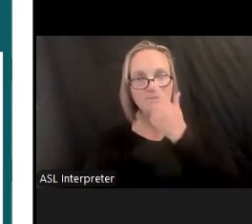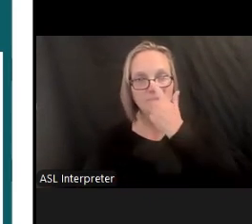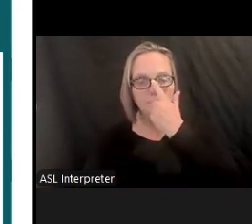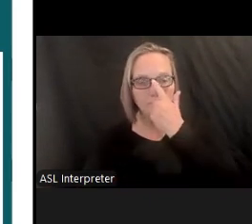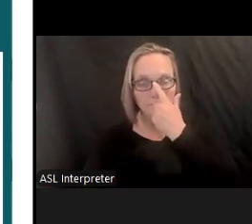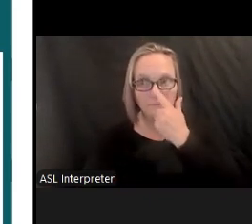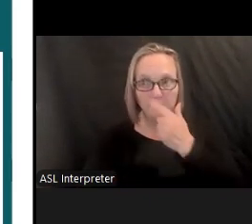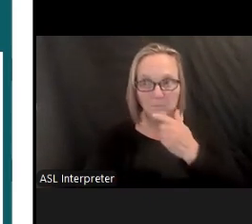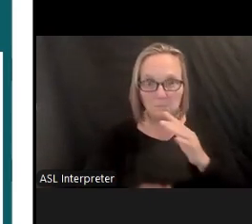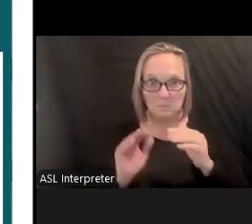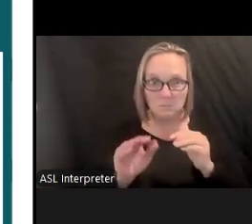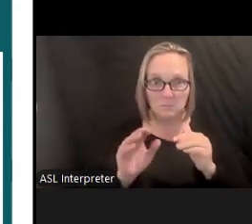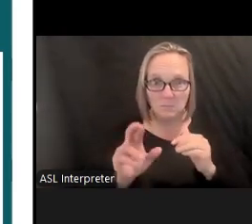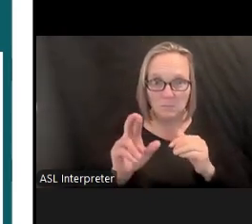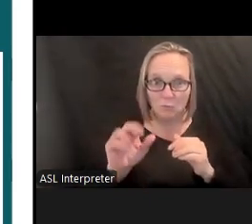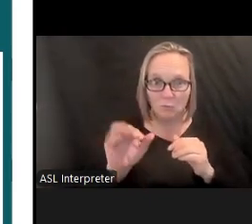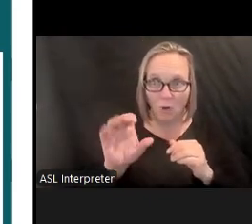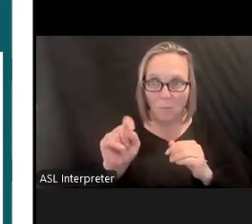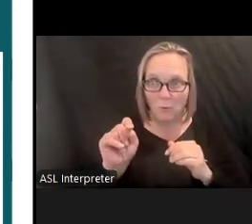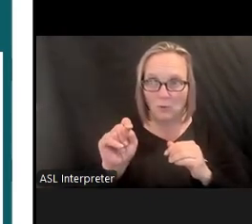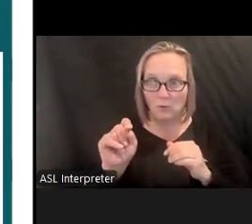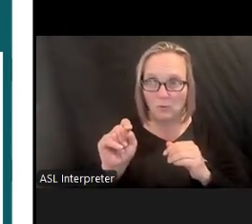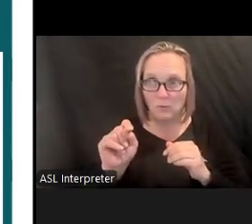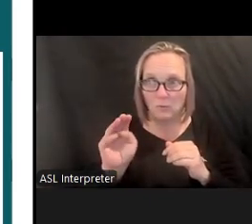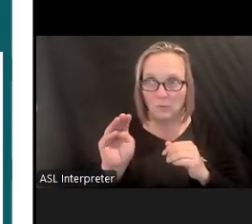Robert Marcucci.